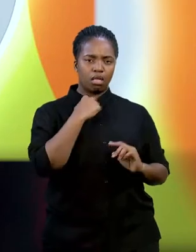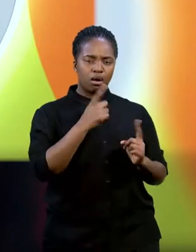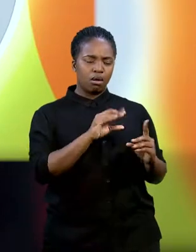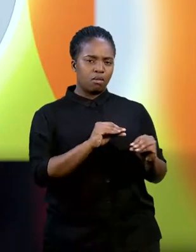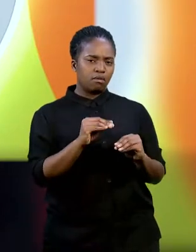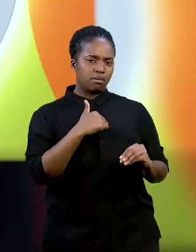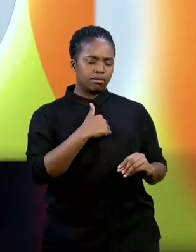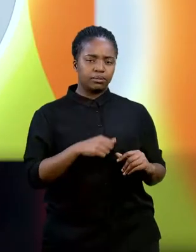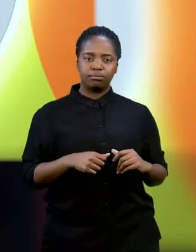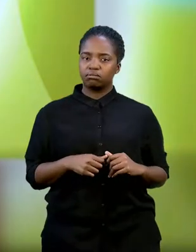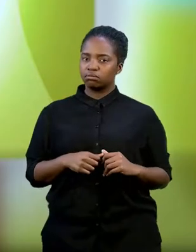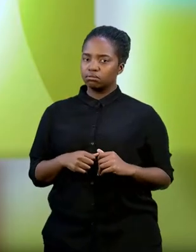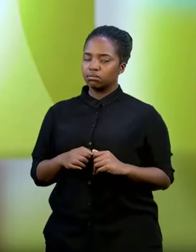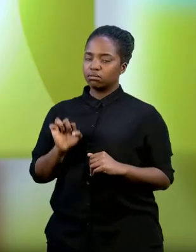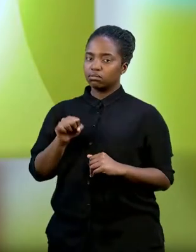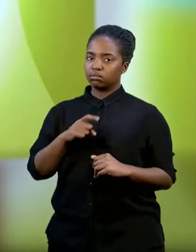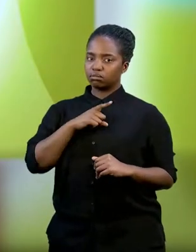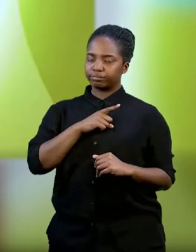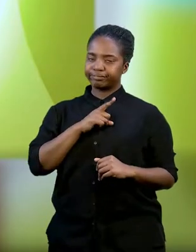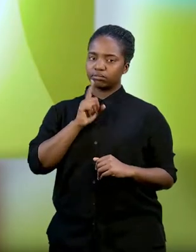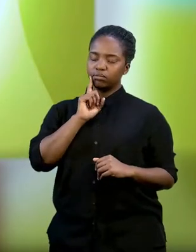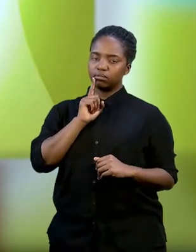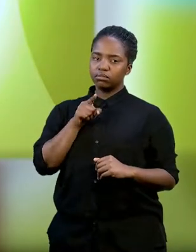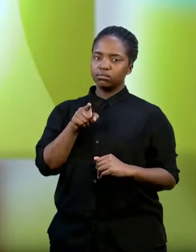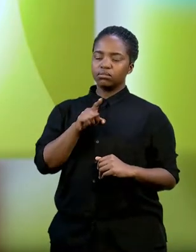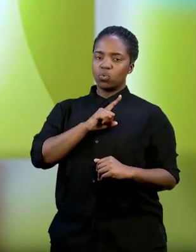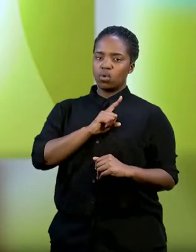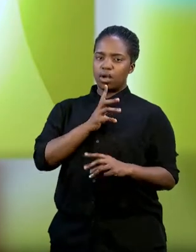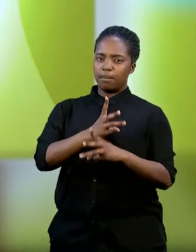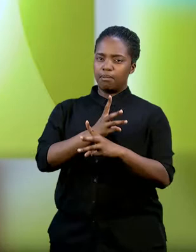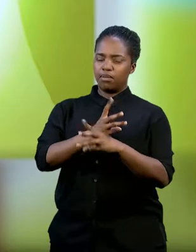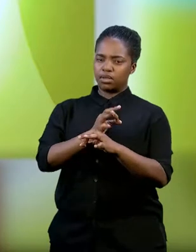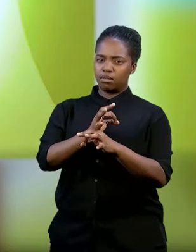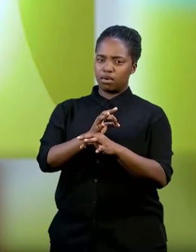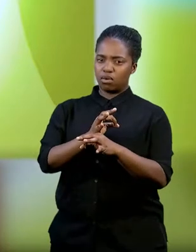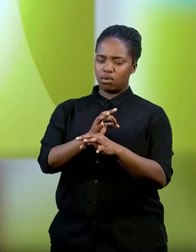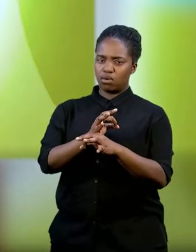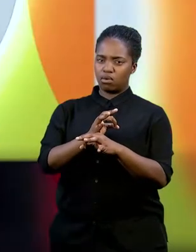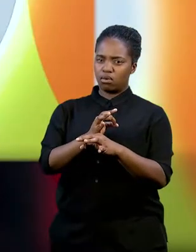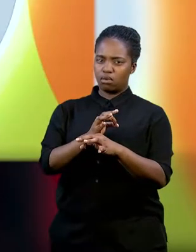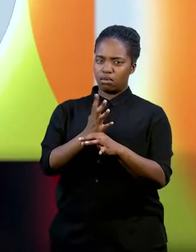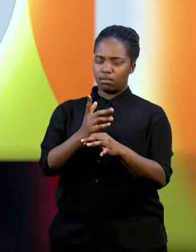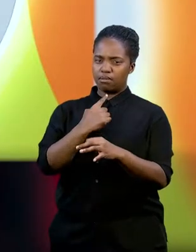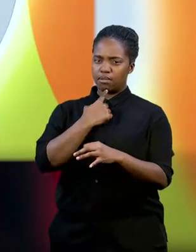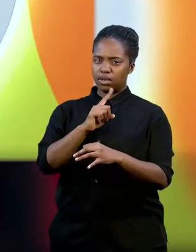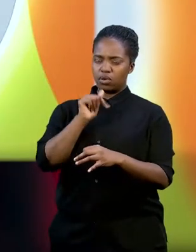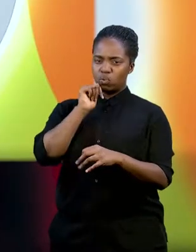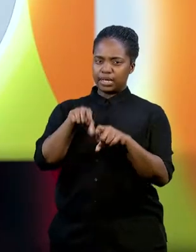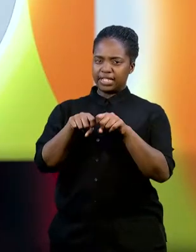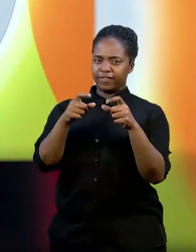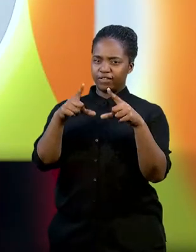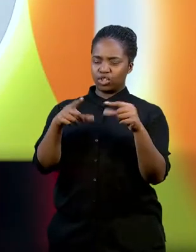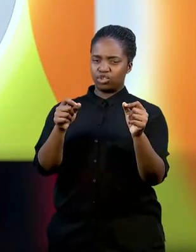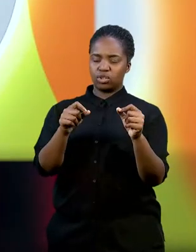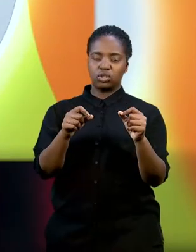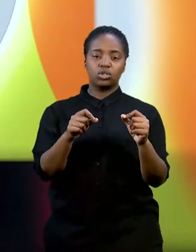my movement and testing ina ila eletsa batswadi ba hore ba yetseng ho tswela pele ho tswela pele